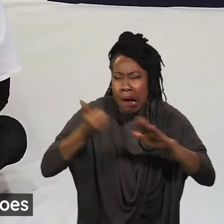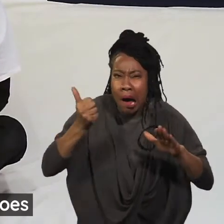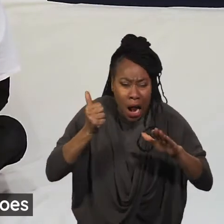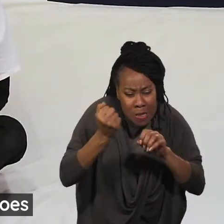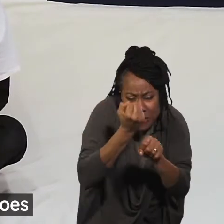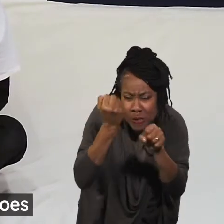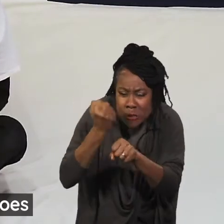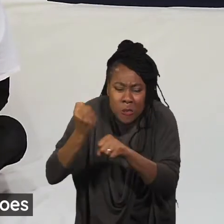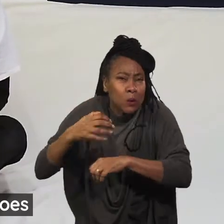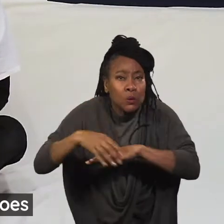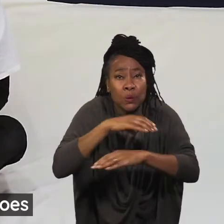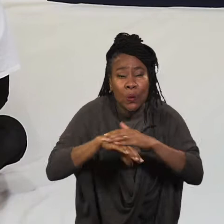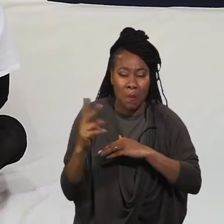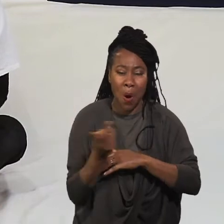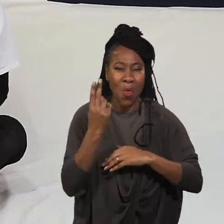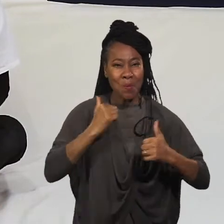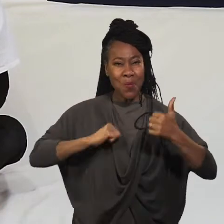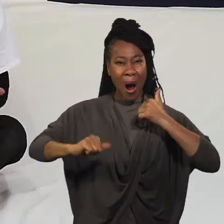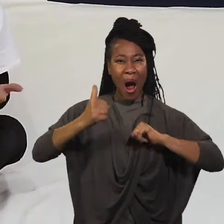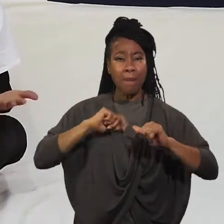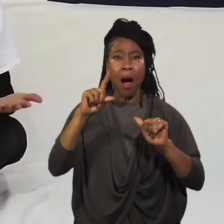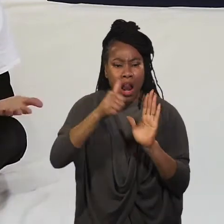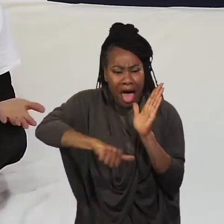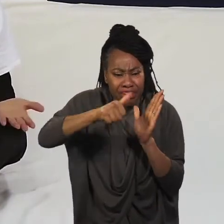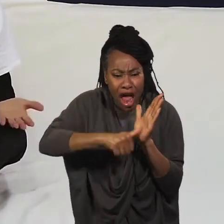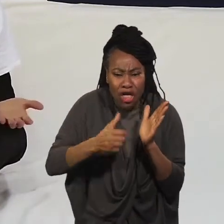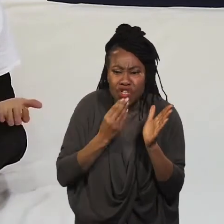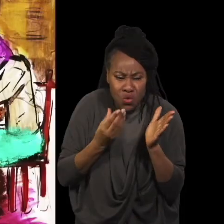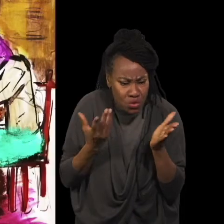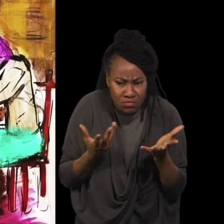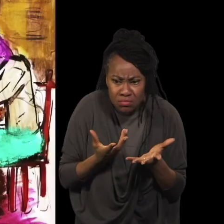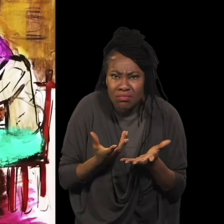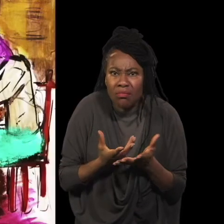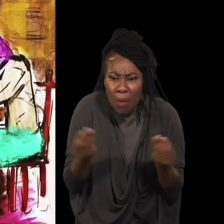proud of their shoes until they ran out leather to use.